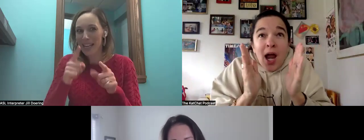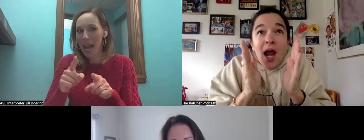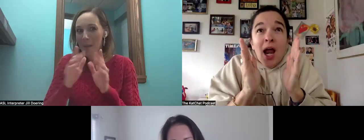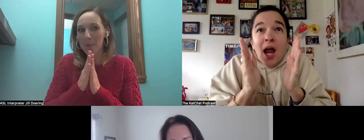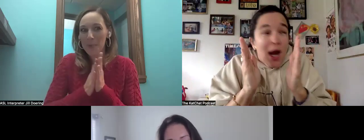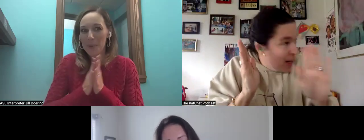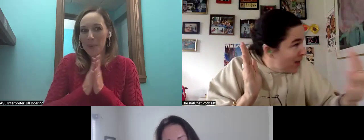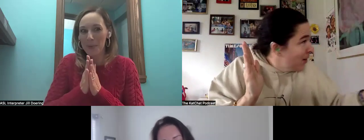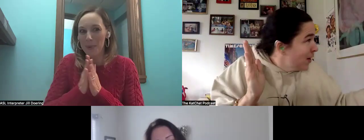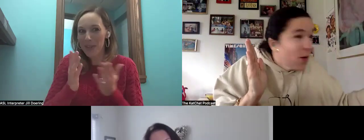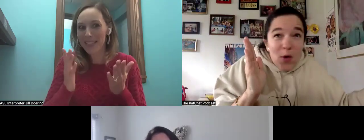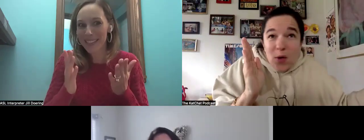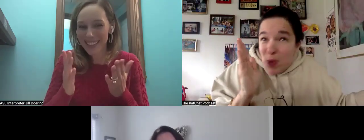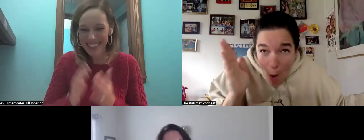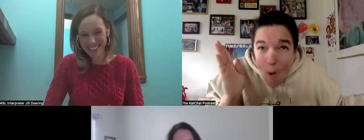like,